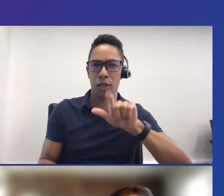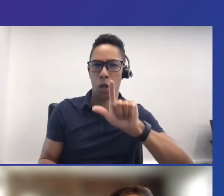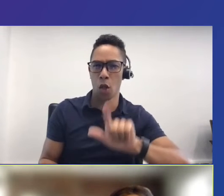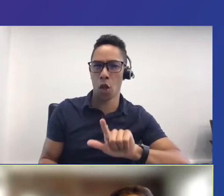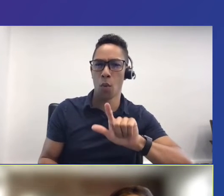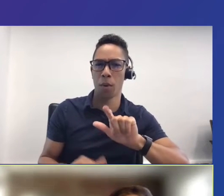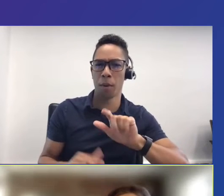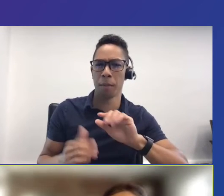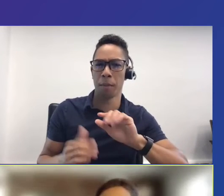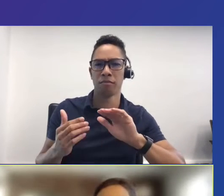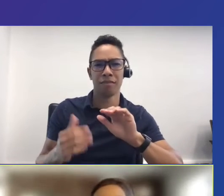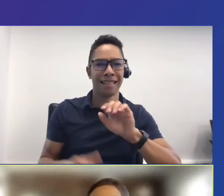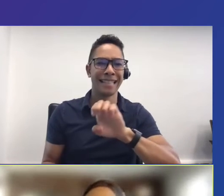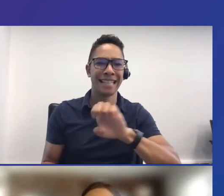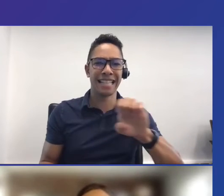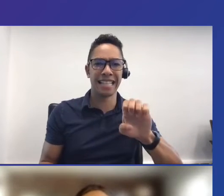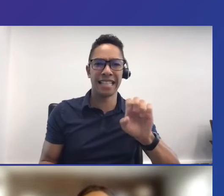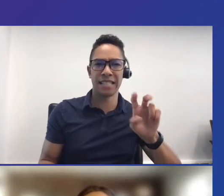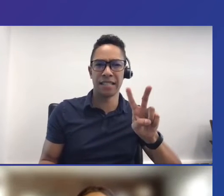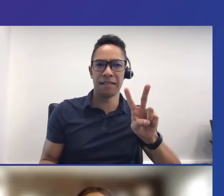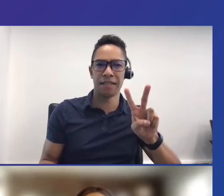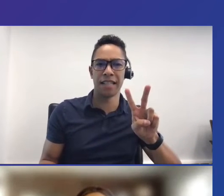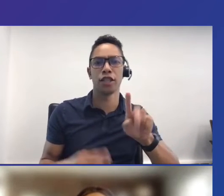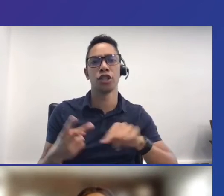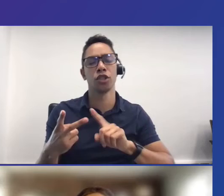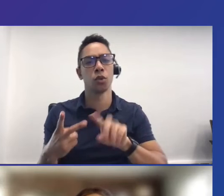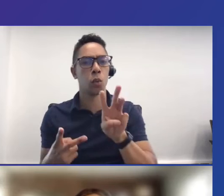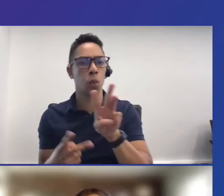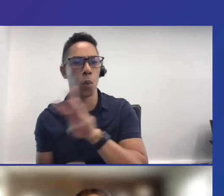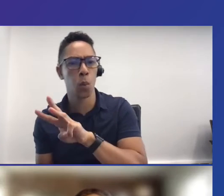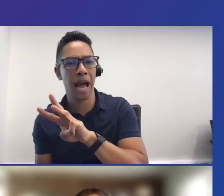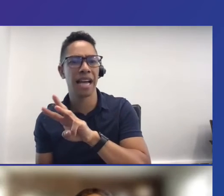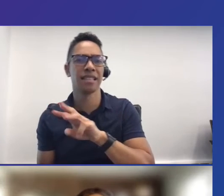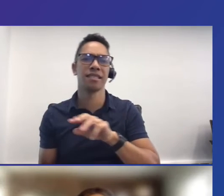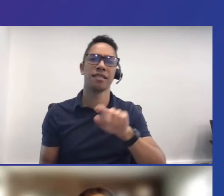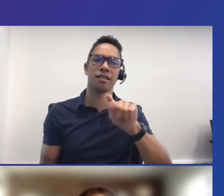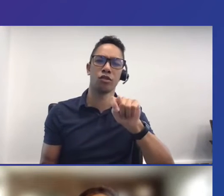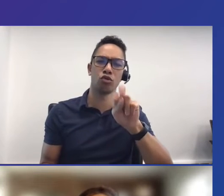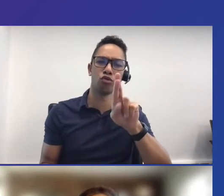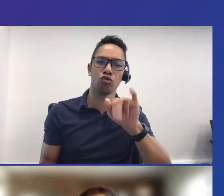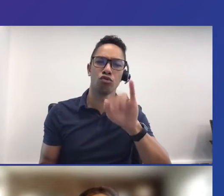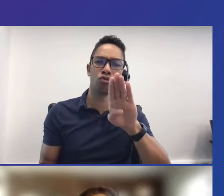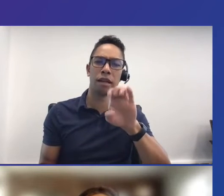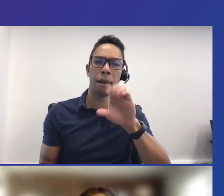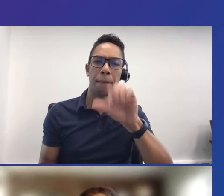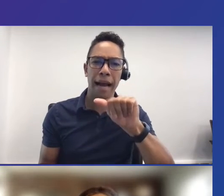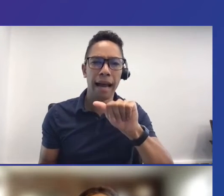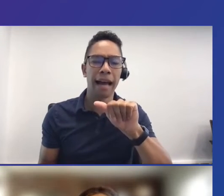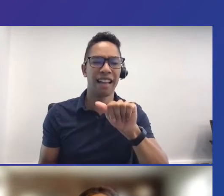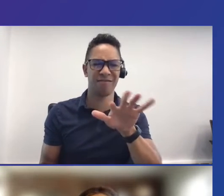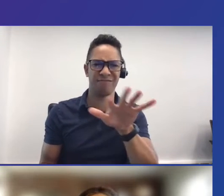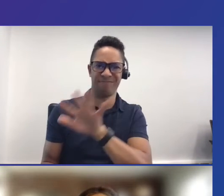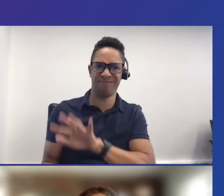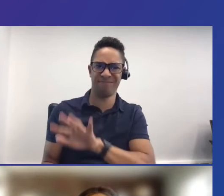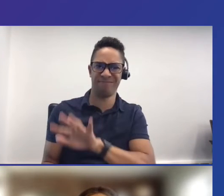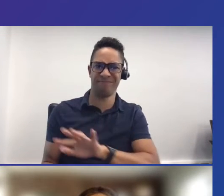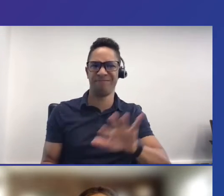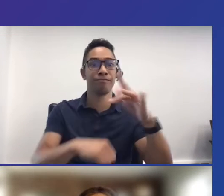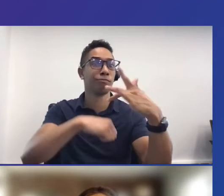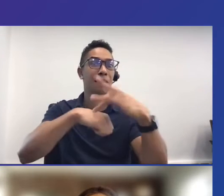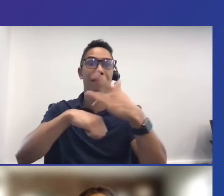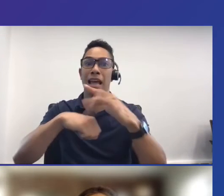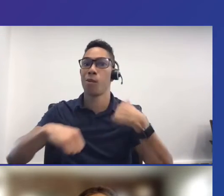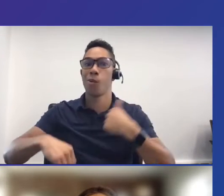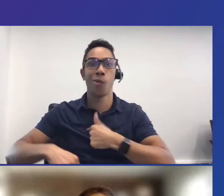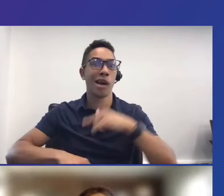both the East Village and the West and Tribeca were at our disposal. And there